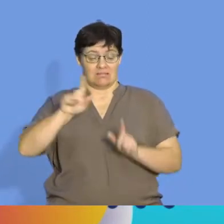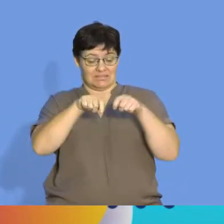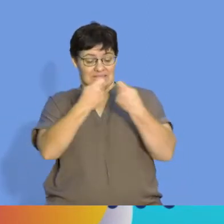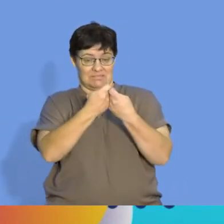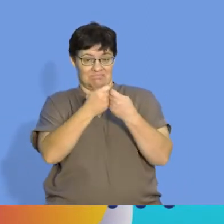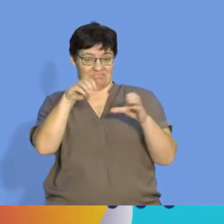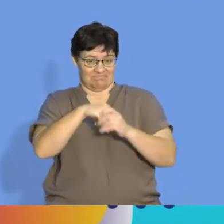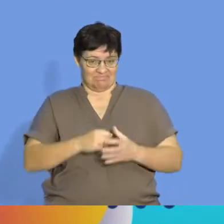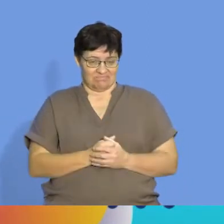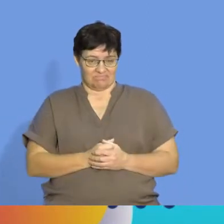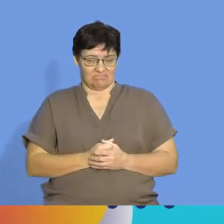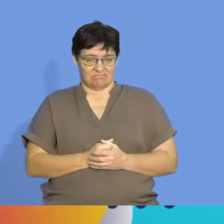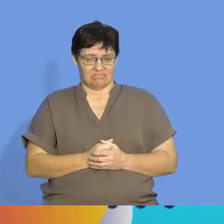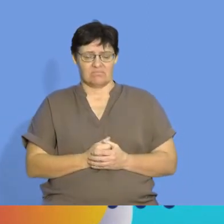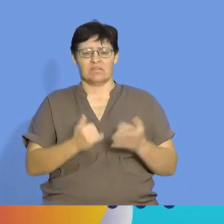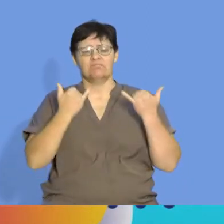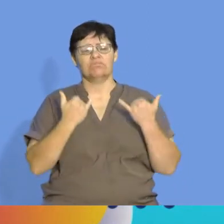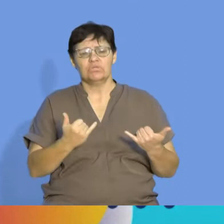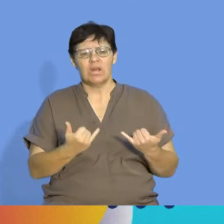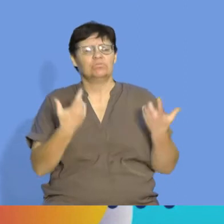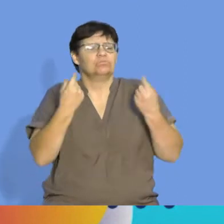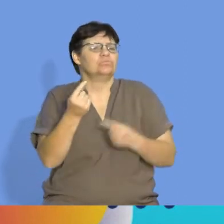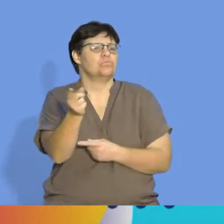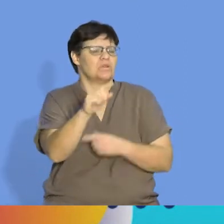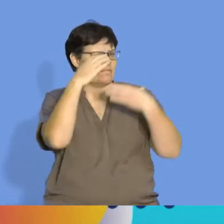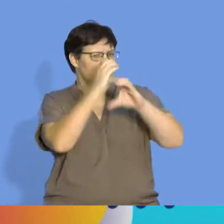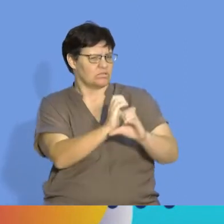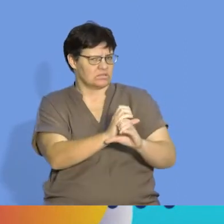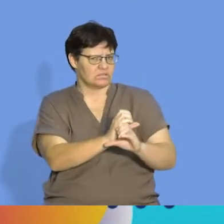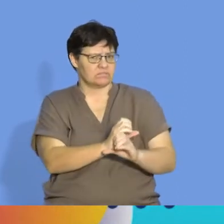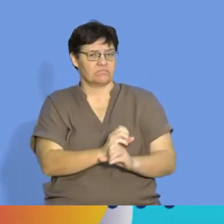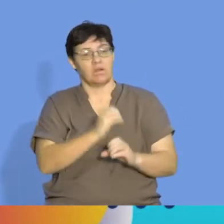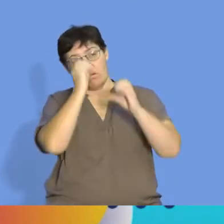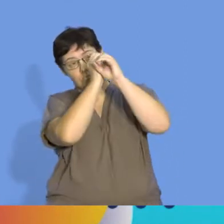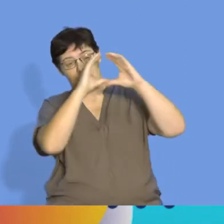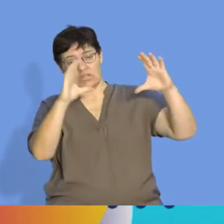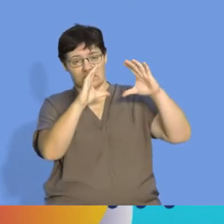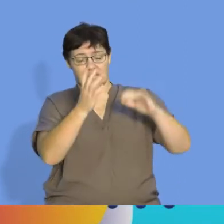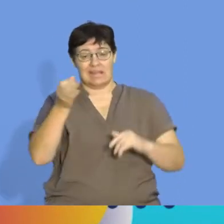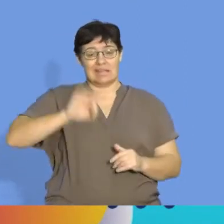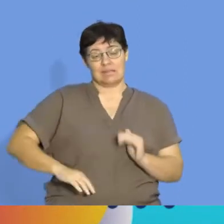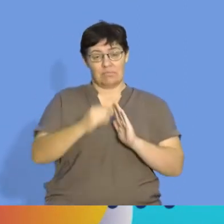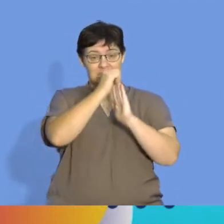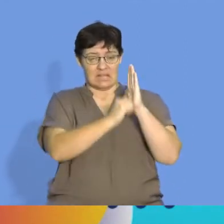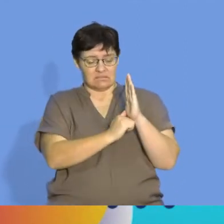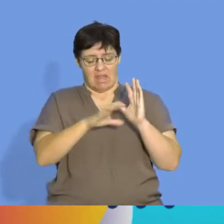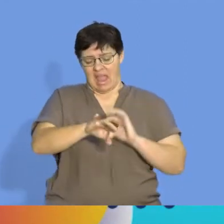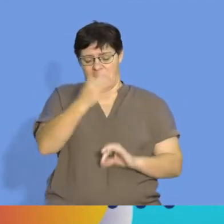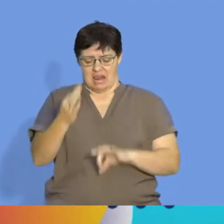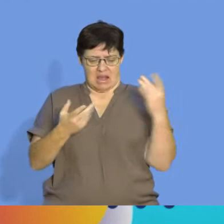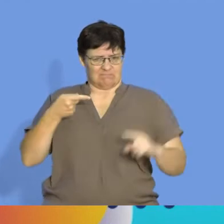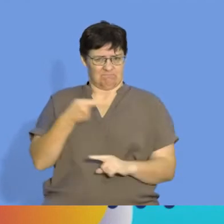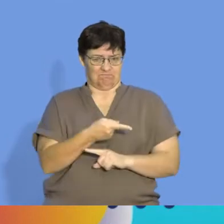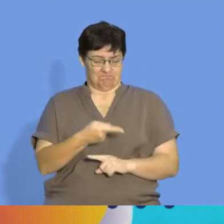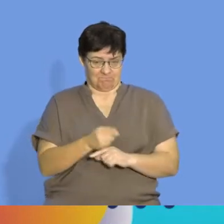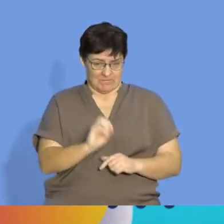journey where we're going to analyze a projected income statement. So the topic that we are